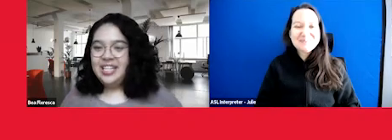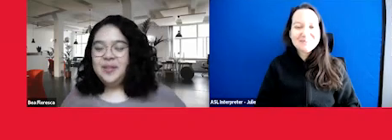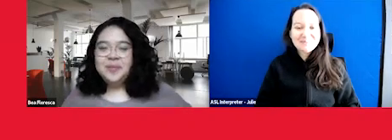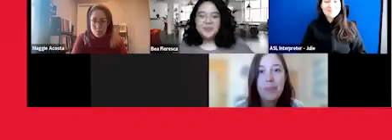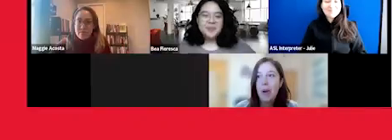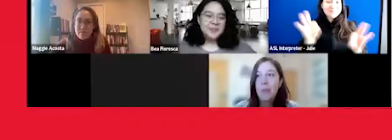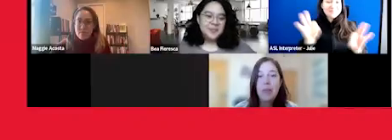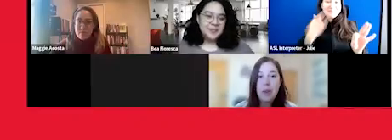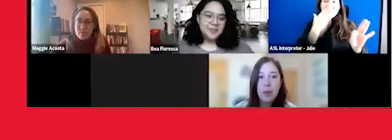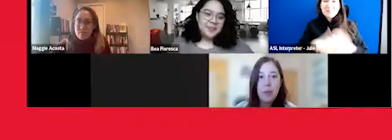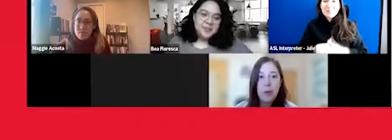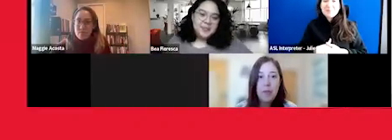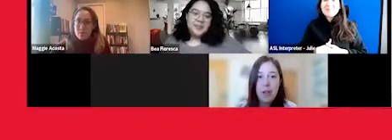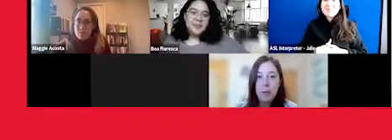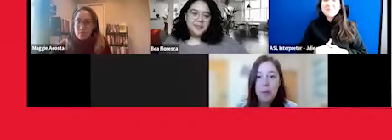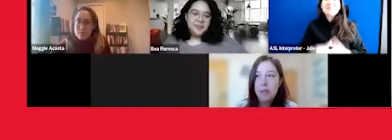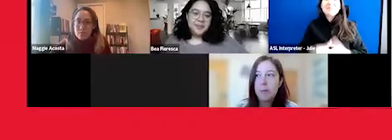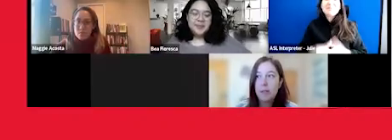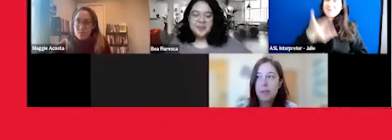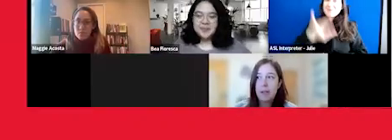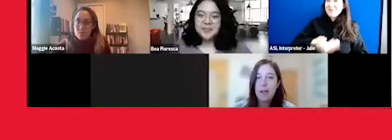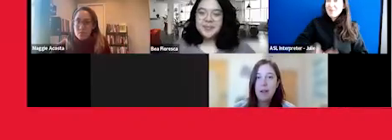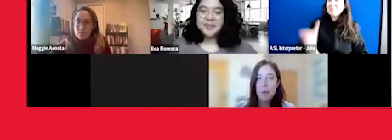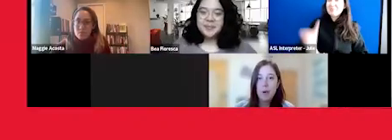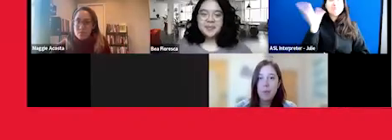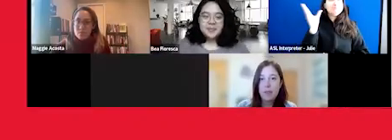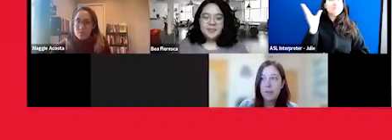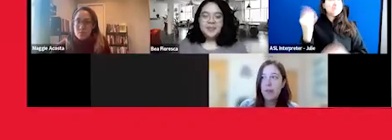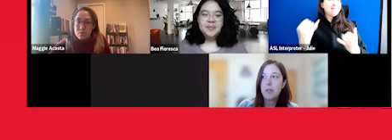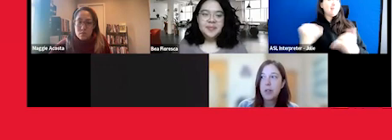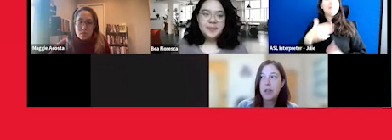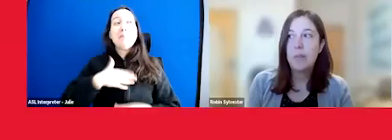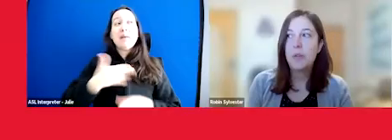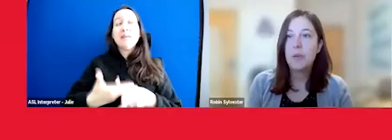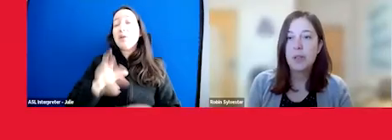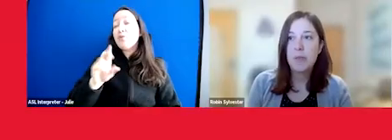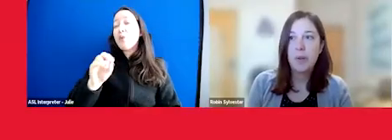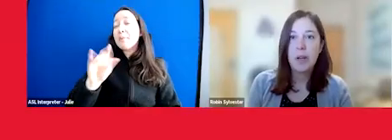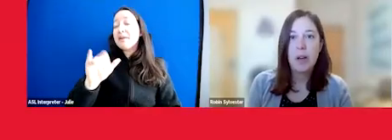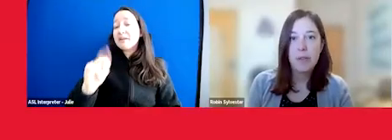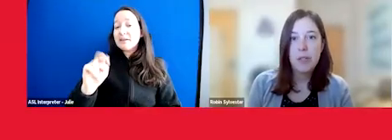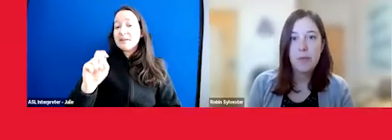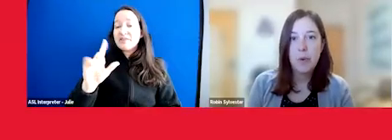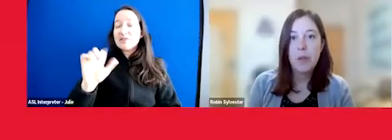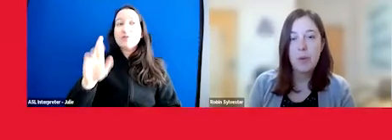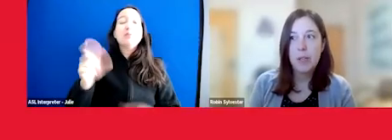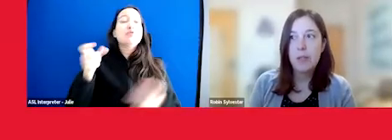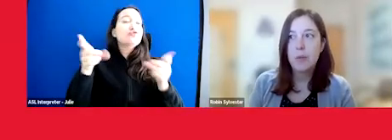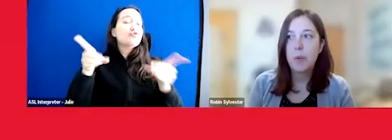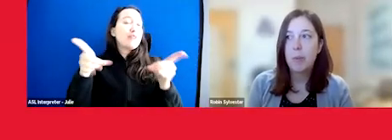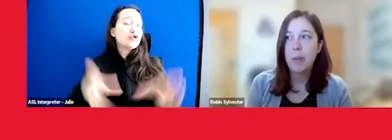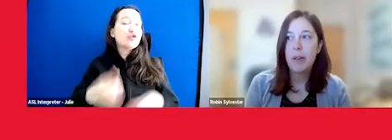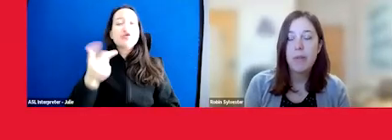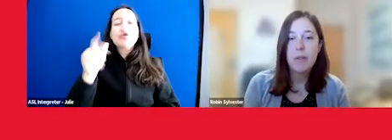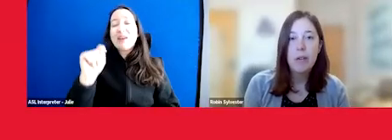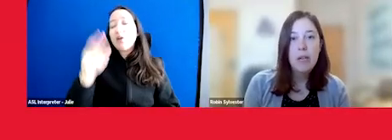Great, thank you. Great, well, thank you for inviting me to speak today. I'm Robin Sylvester, and I'm the Director of the Grant Office for the UIC